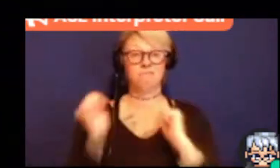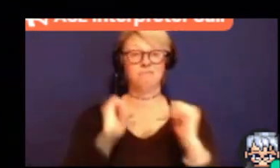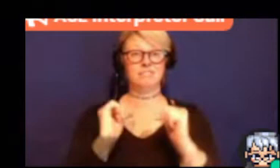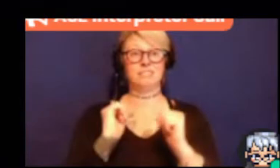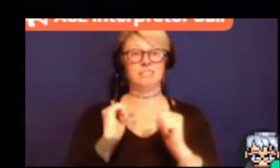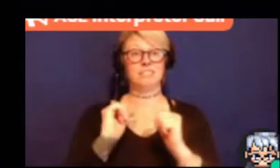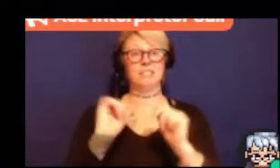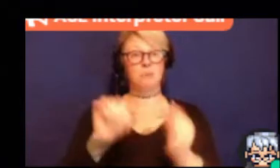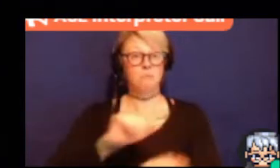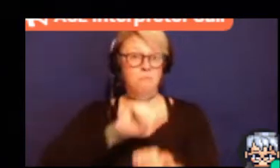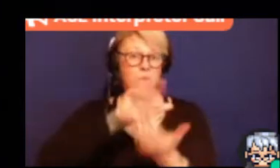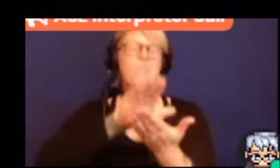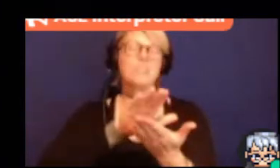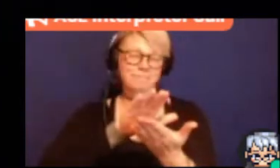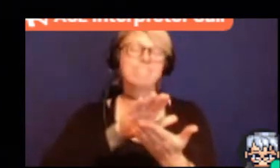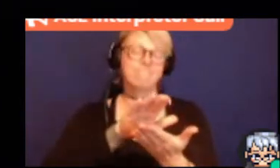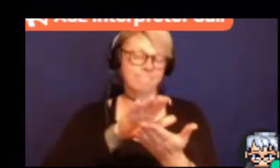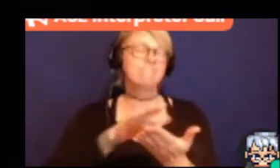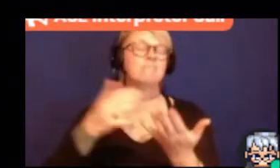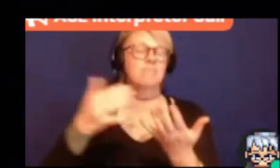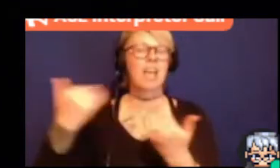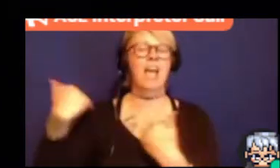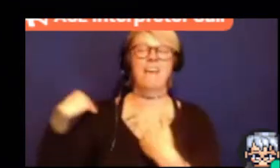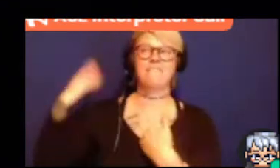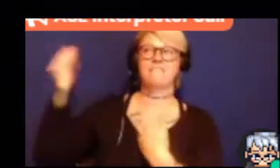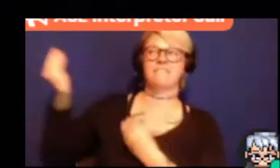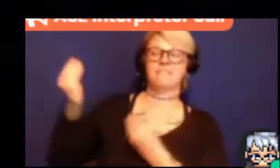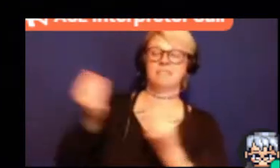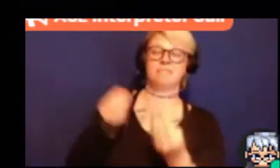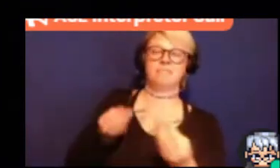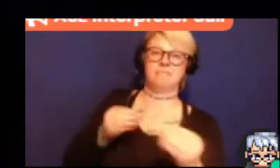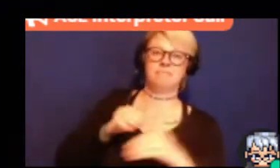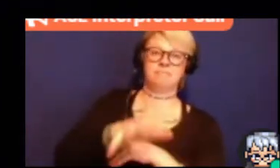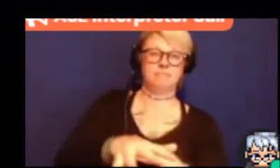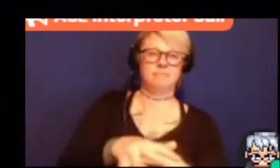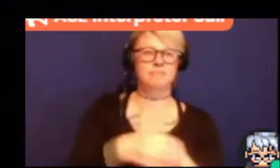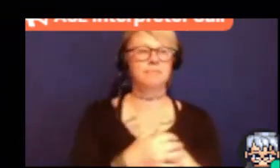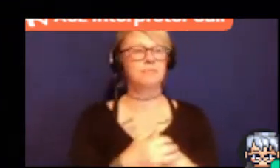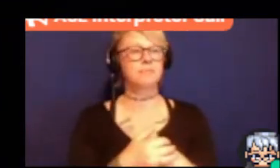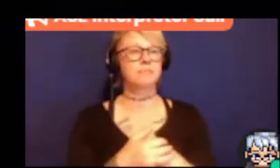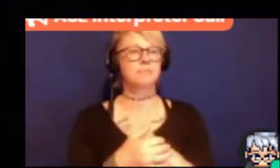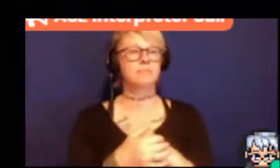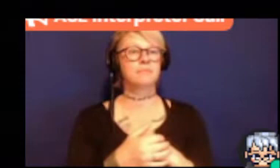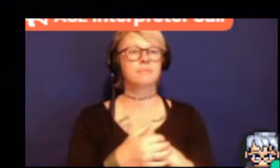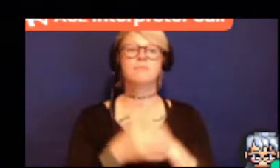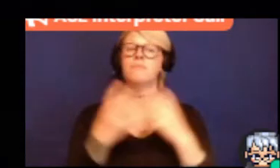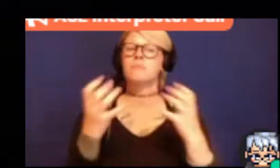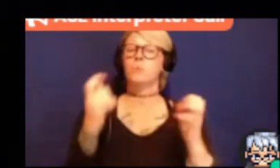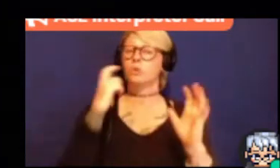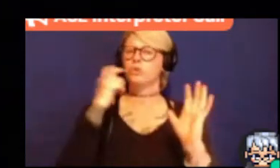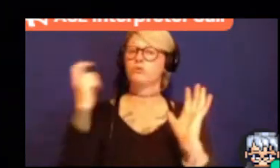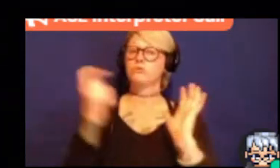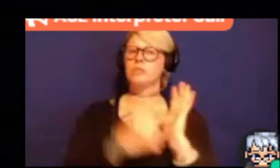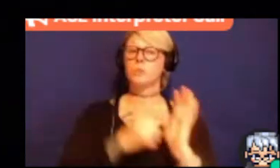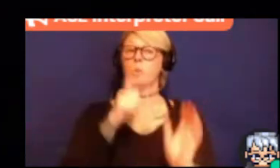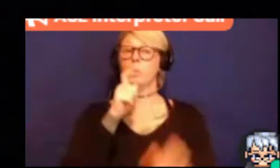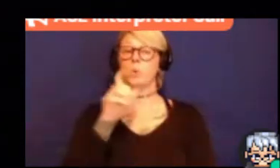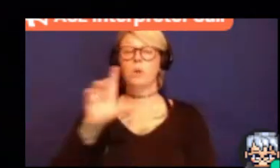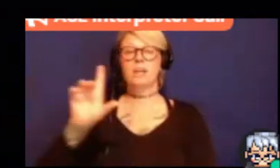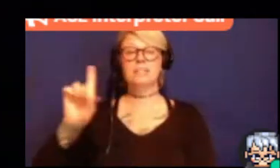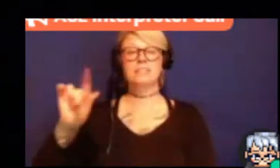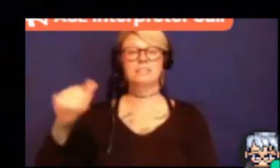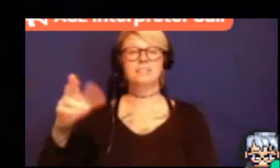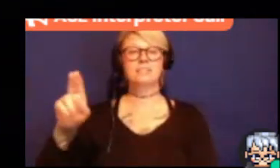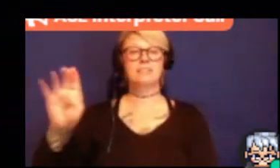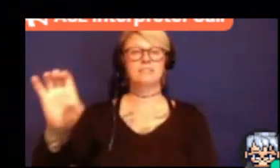practice. I want to give a shout out to Daphne, which is an artist-run center, an